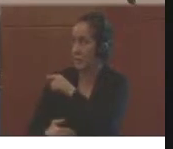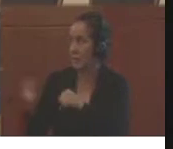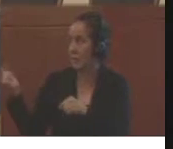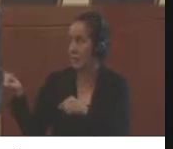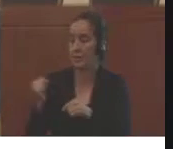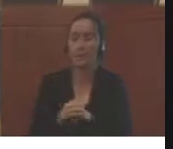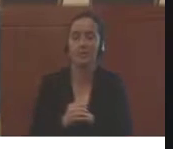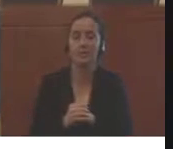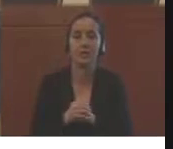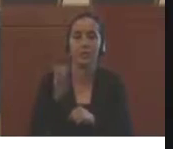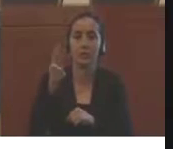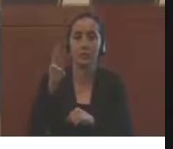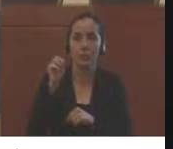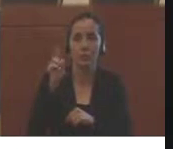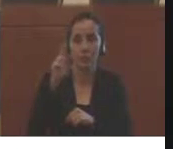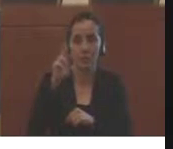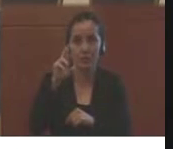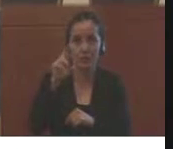the president of the session.